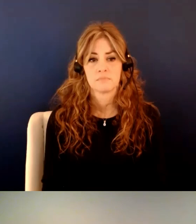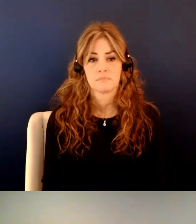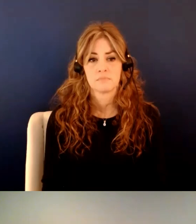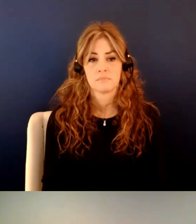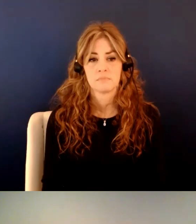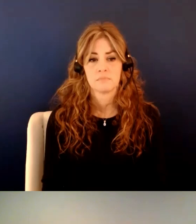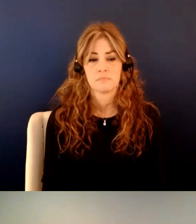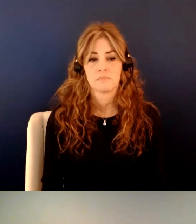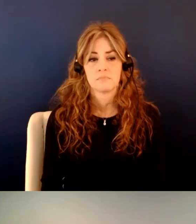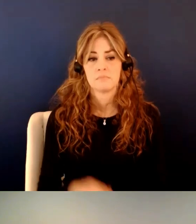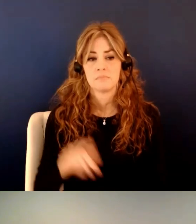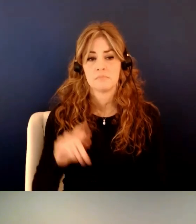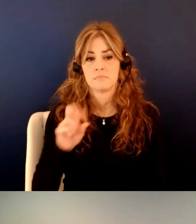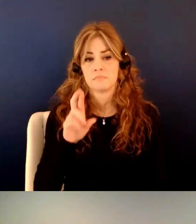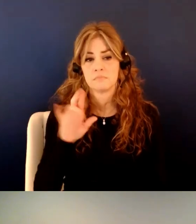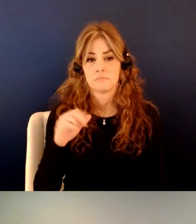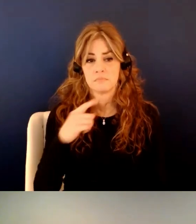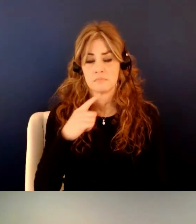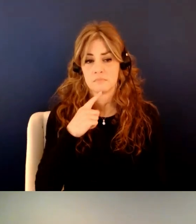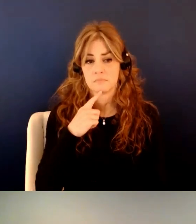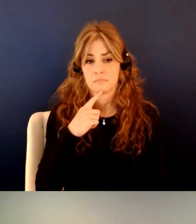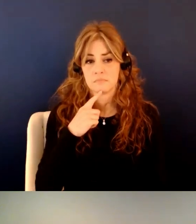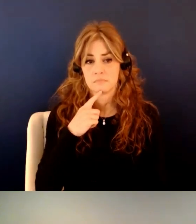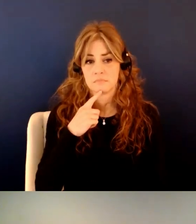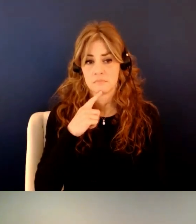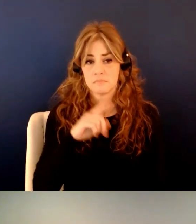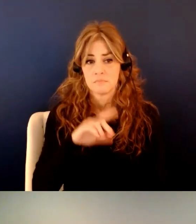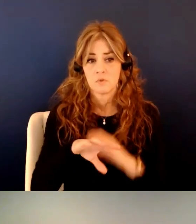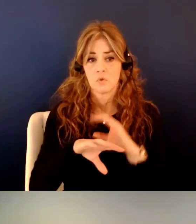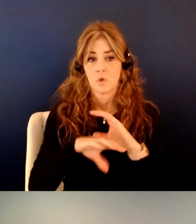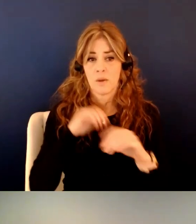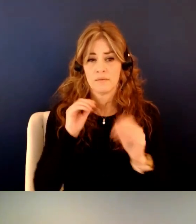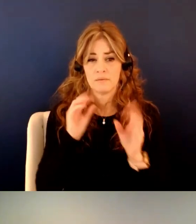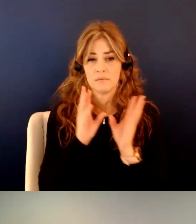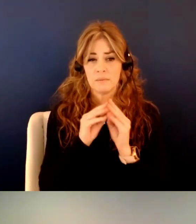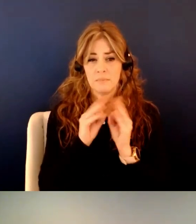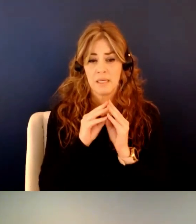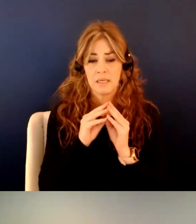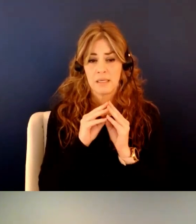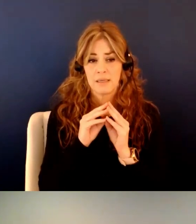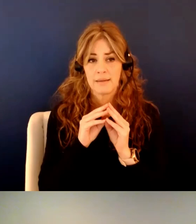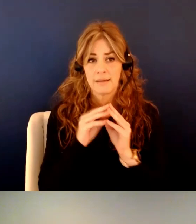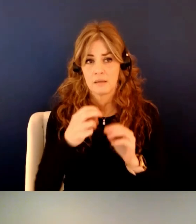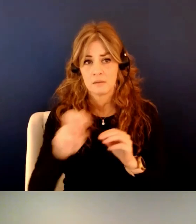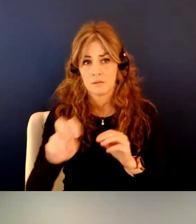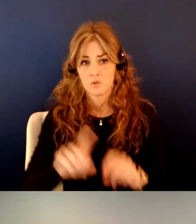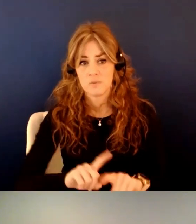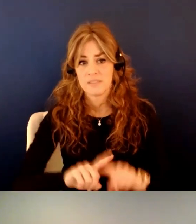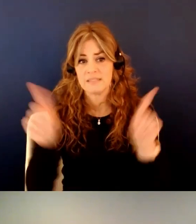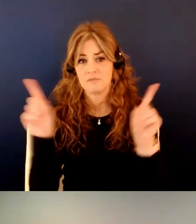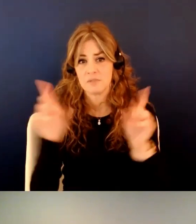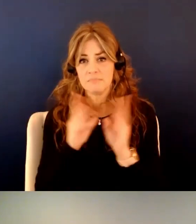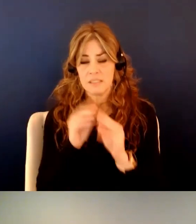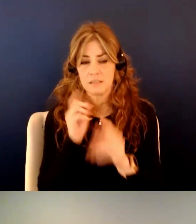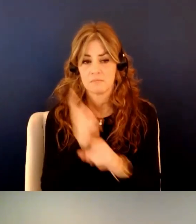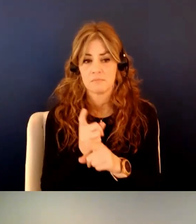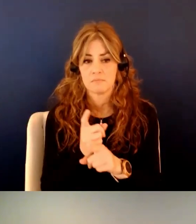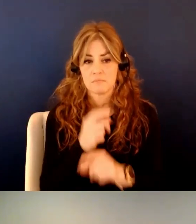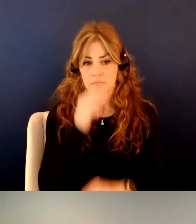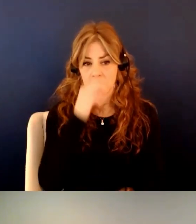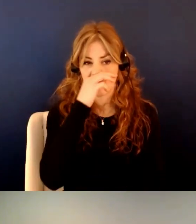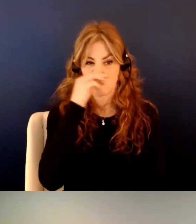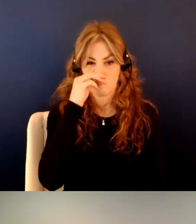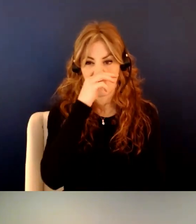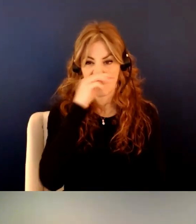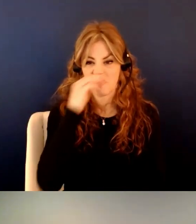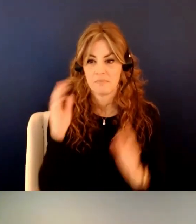So George, just to be clear, we're going to get out of this meeting and we're going to go into a different one, right? Into a different one, right. So okay.